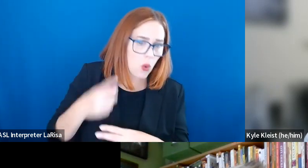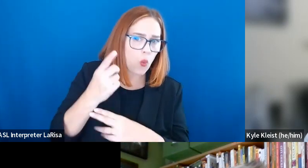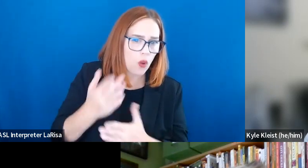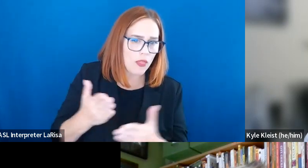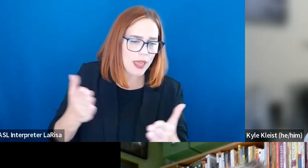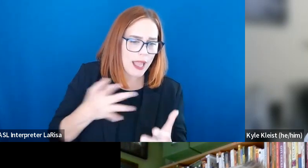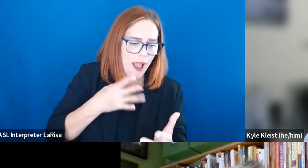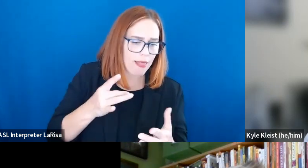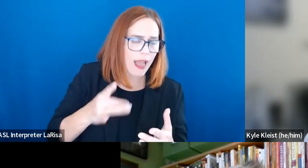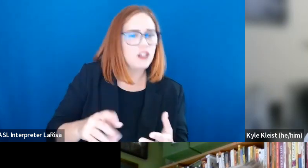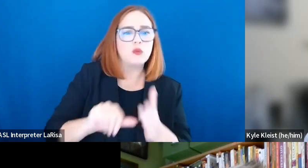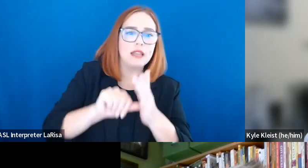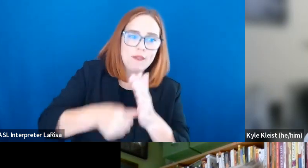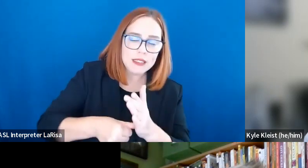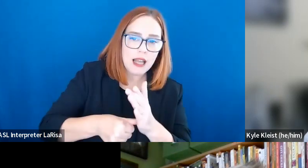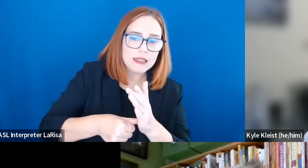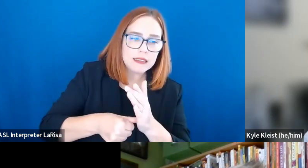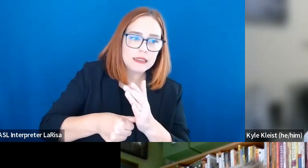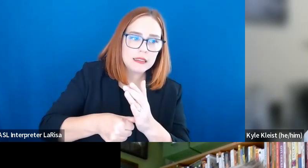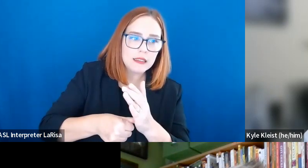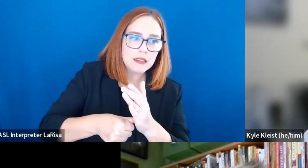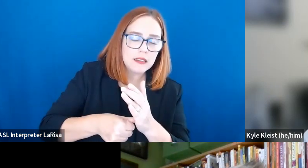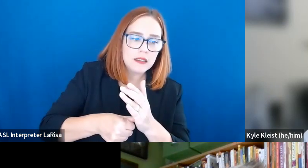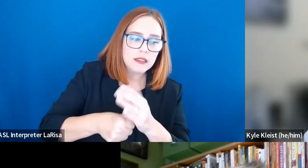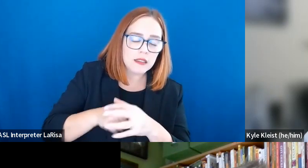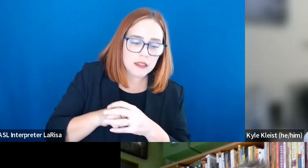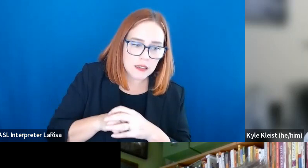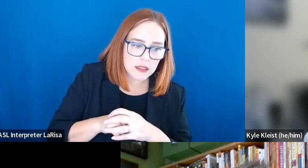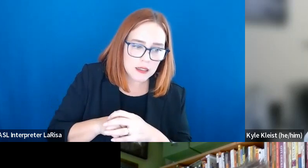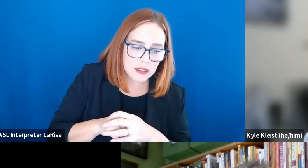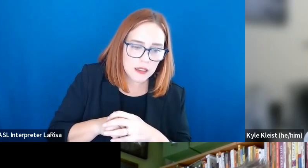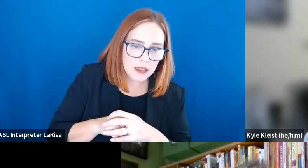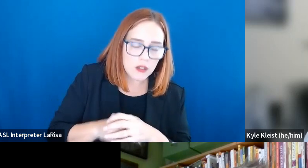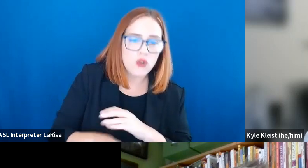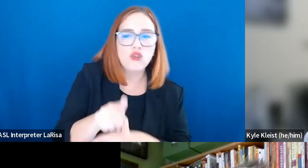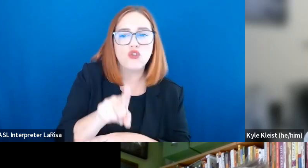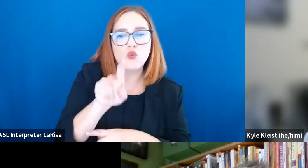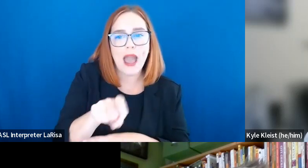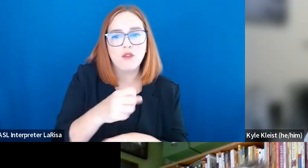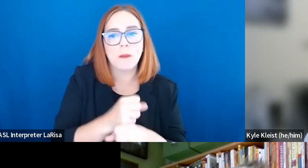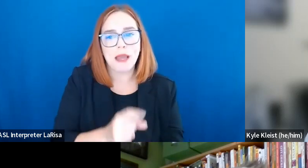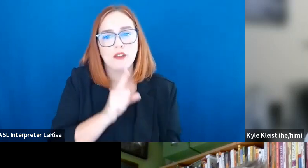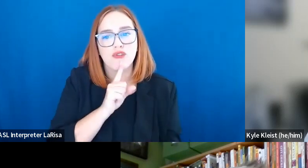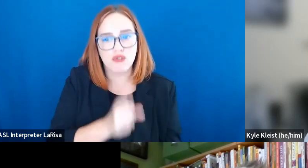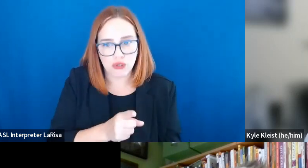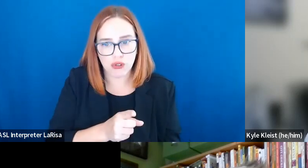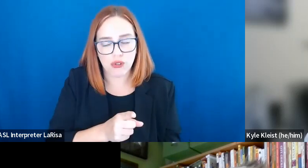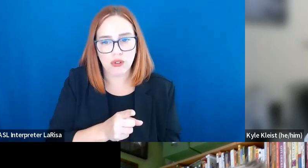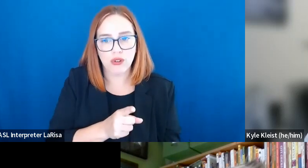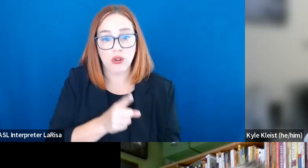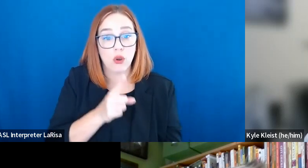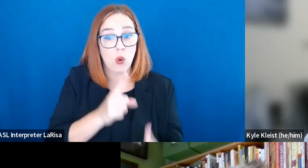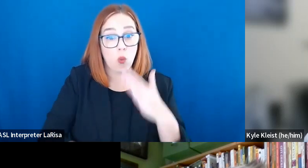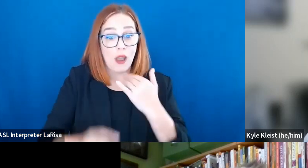like to stress in peer support is, you know, you have to make sure that, you know, what individuals are telling you